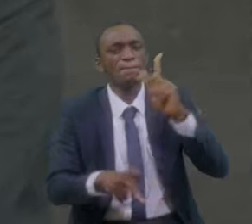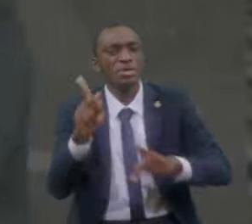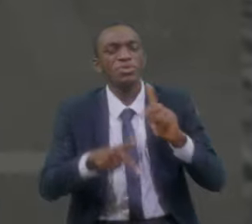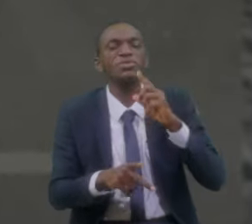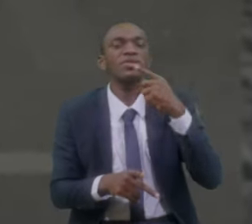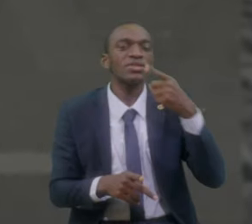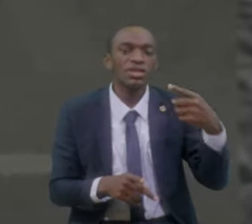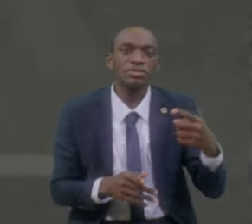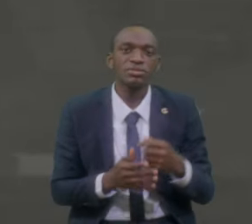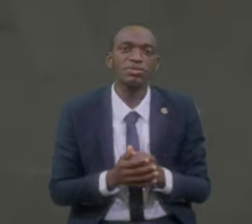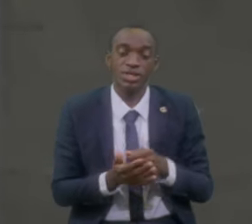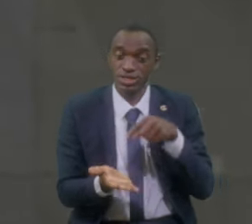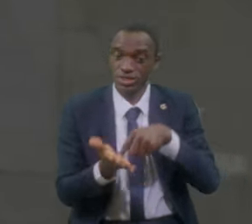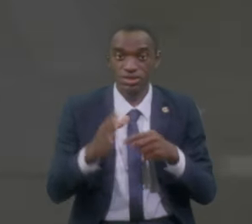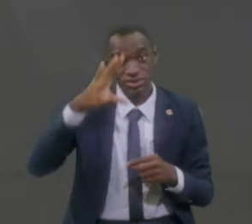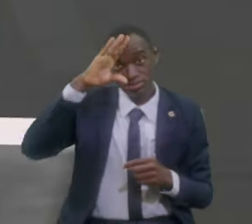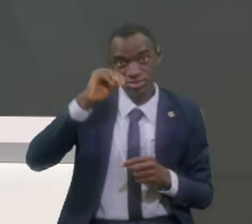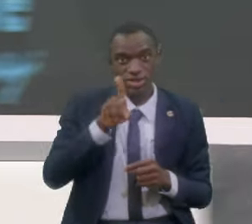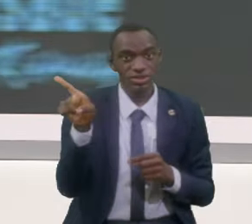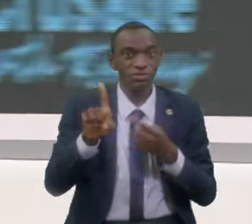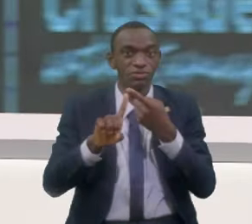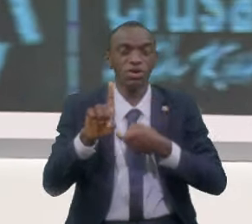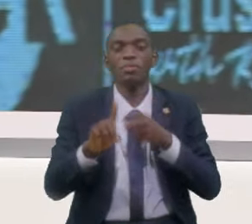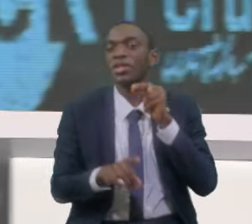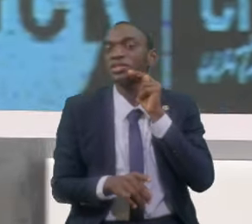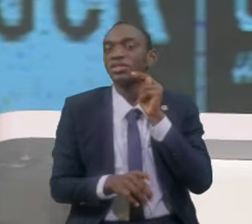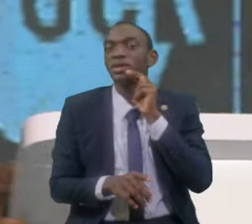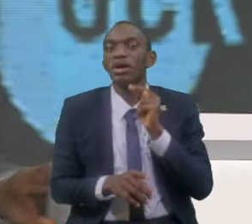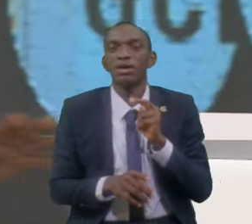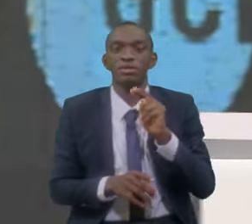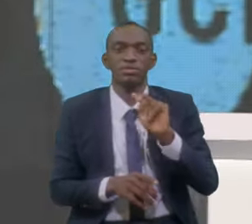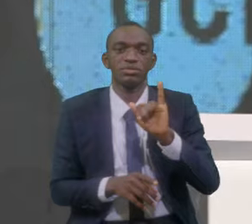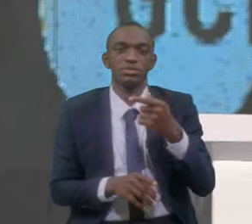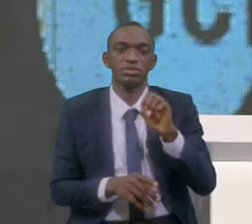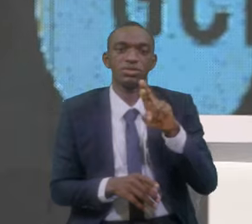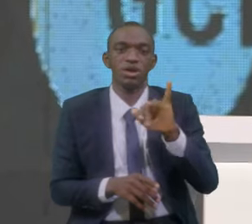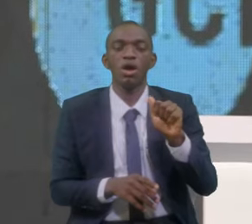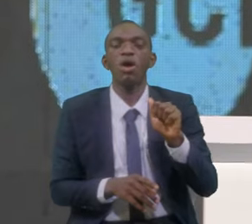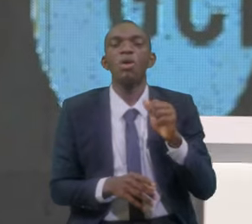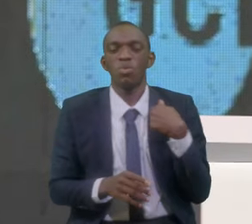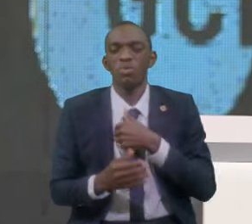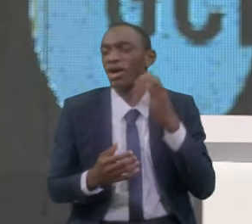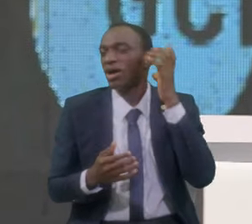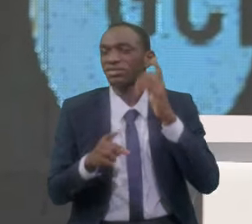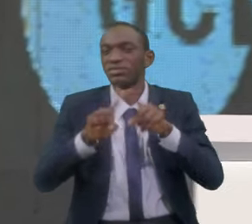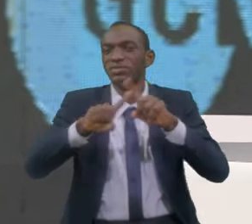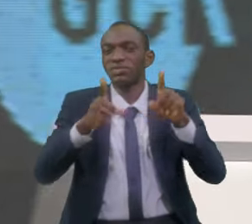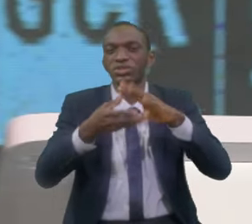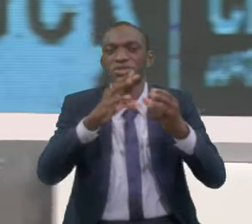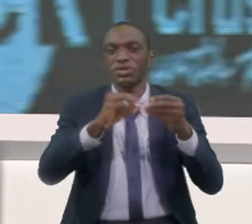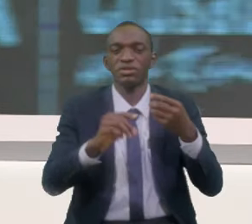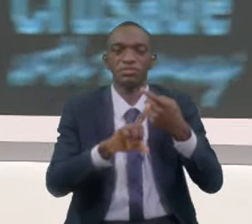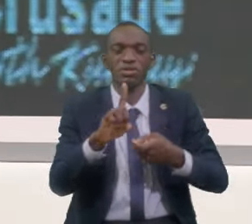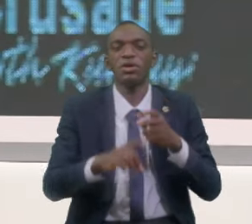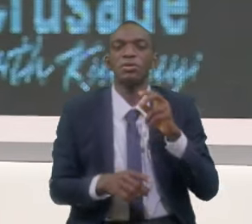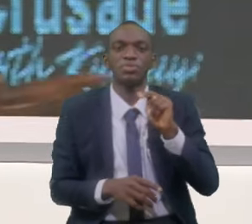this man from Nigeria, we've heard a lot of stories from Nigeria, and we're not going to give him